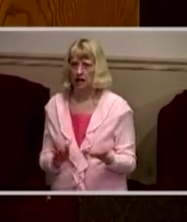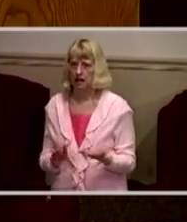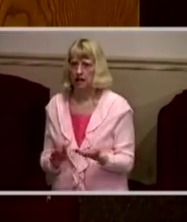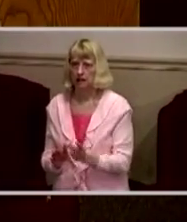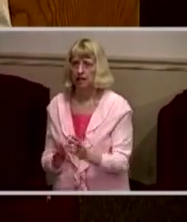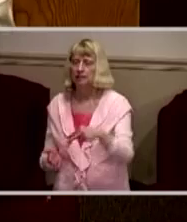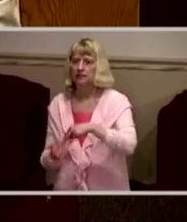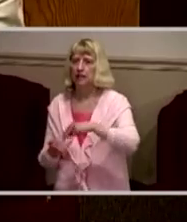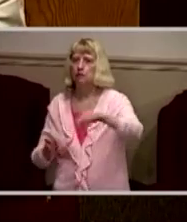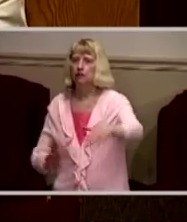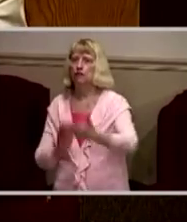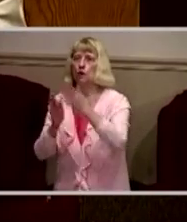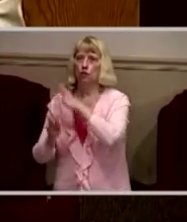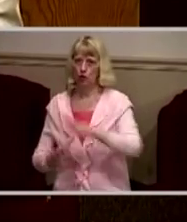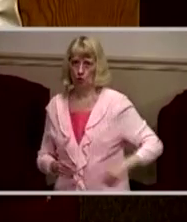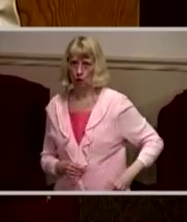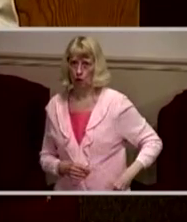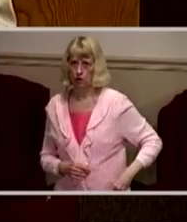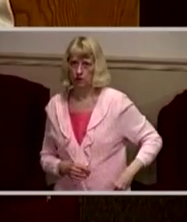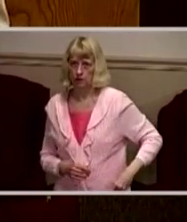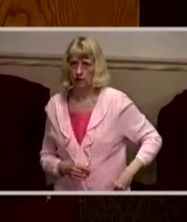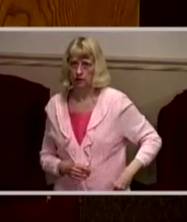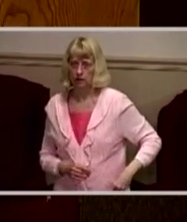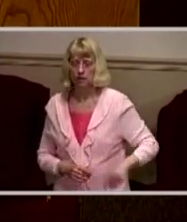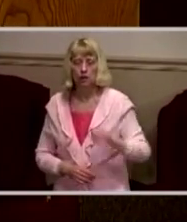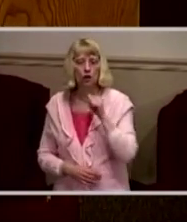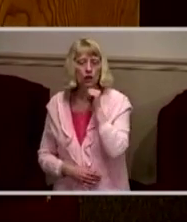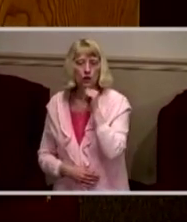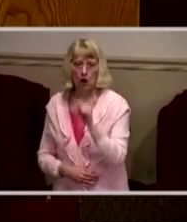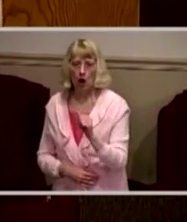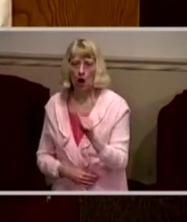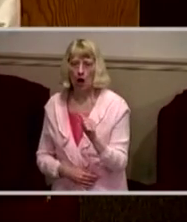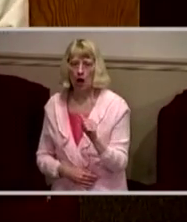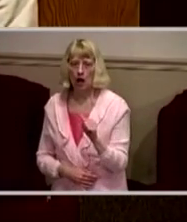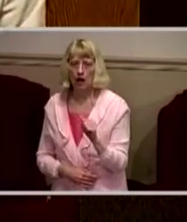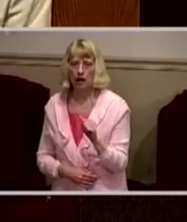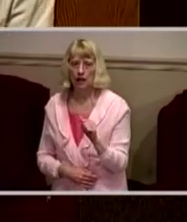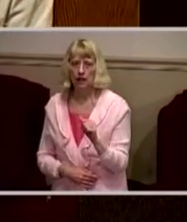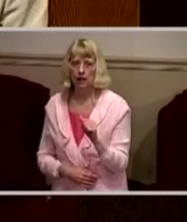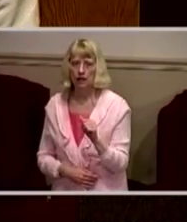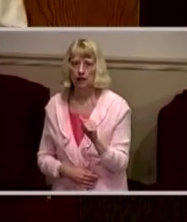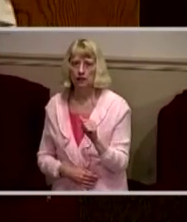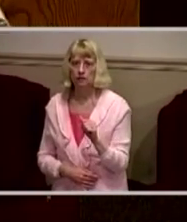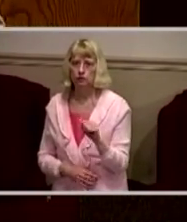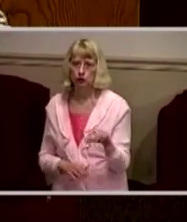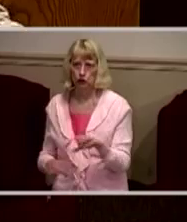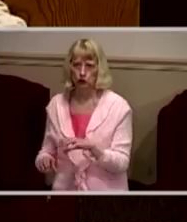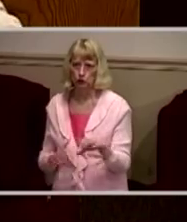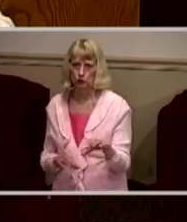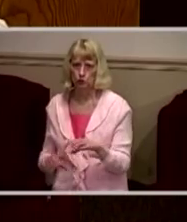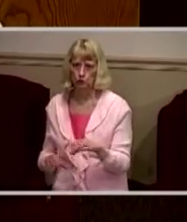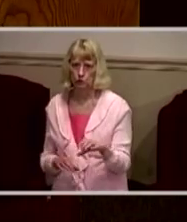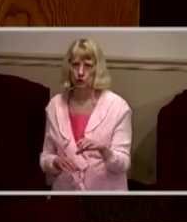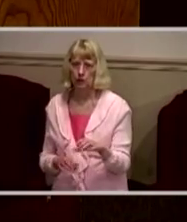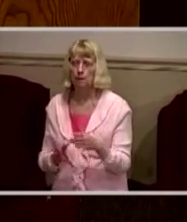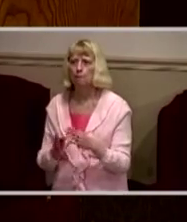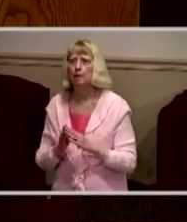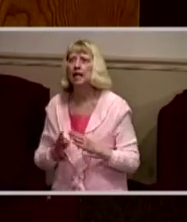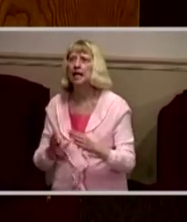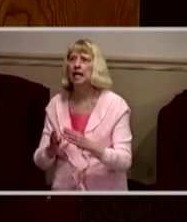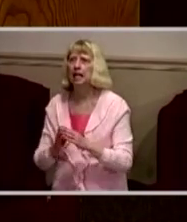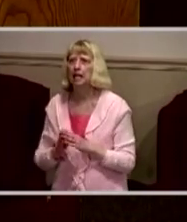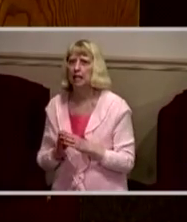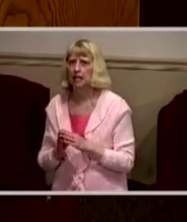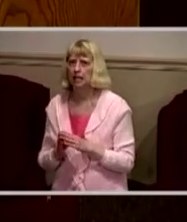and stand before the Lord, we're not going to have to do, as somebody said years ago, plead our